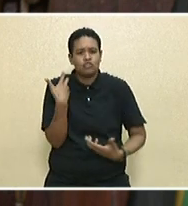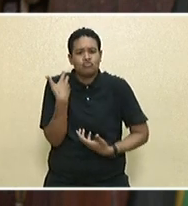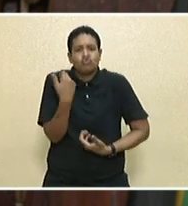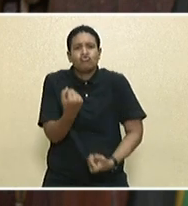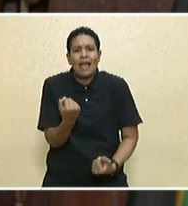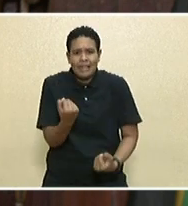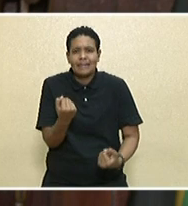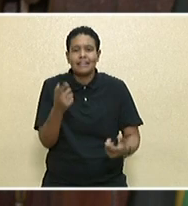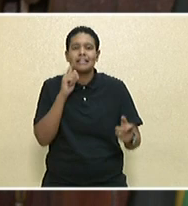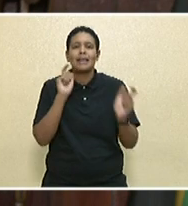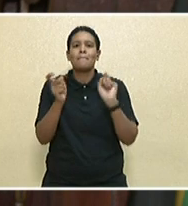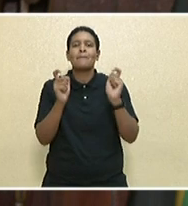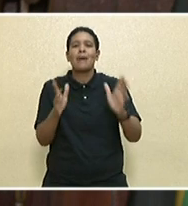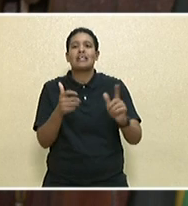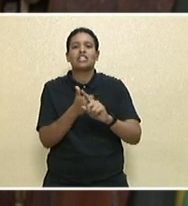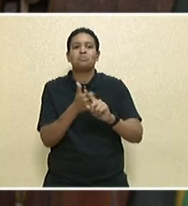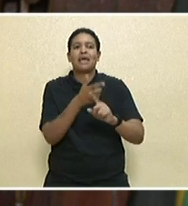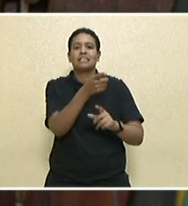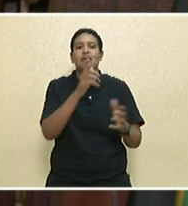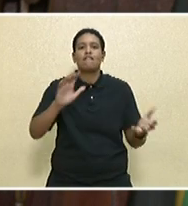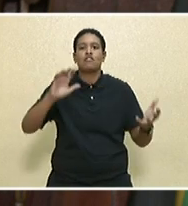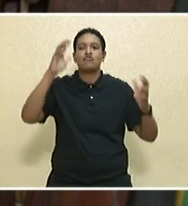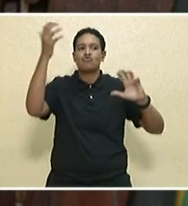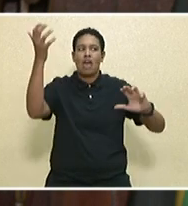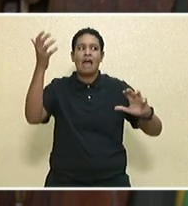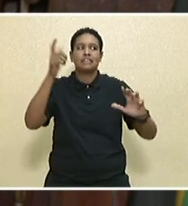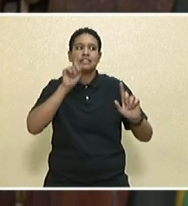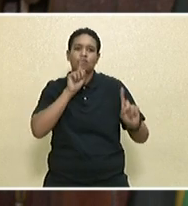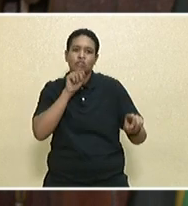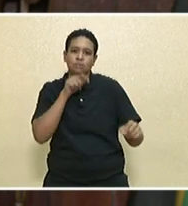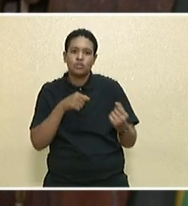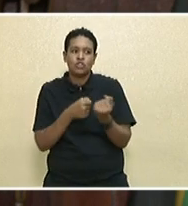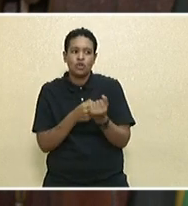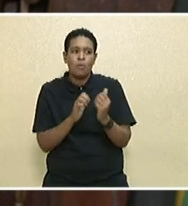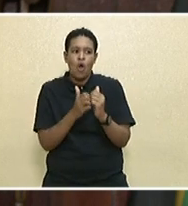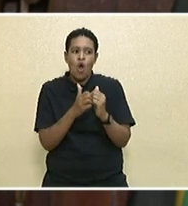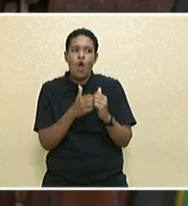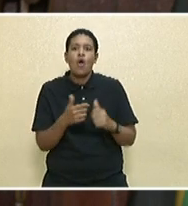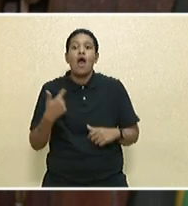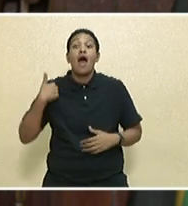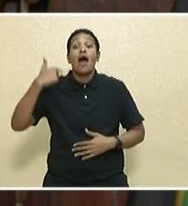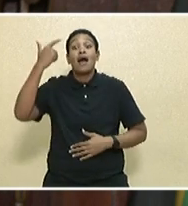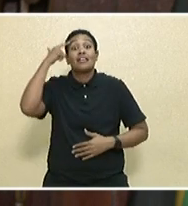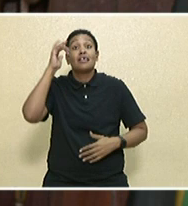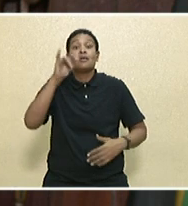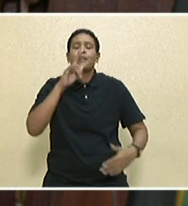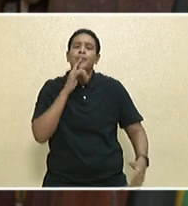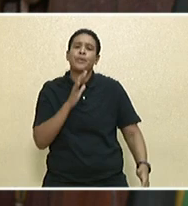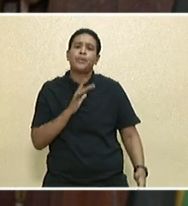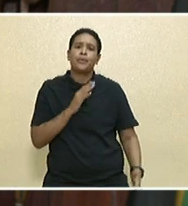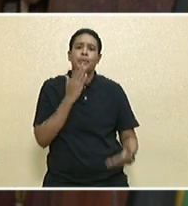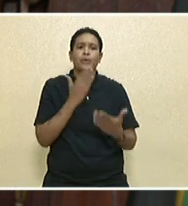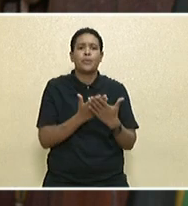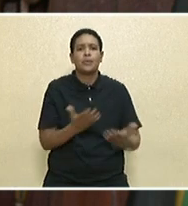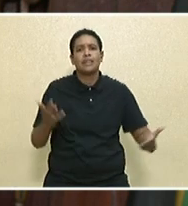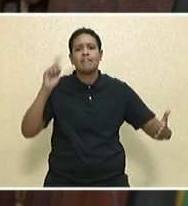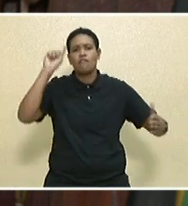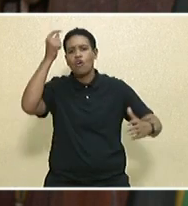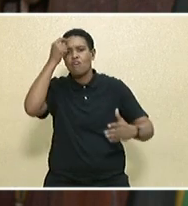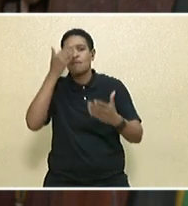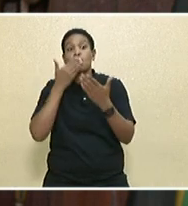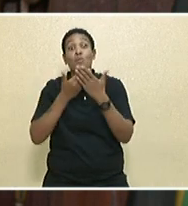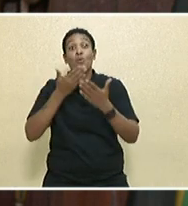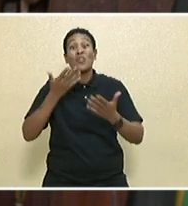the management of the crisis response. And I think that that is a good thing for the government, good thing for the